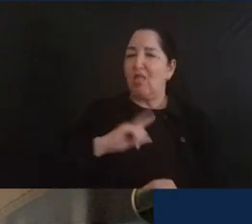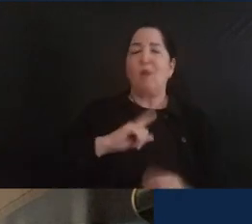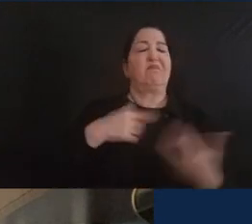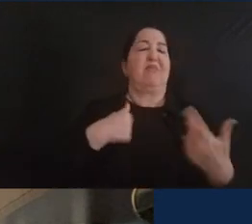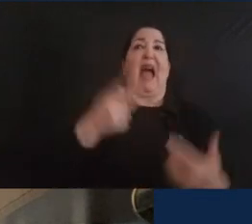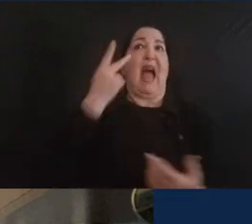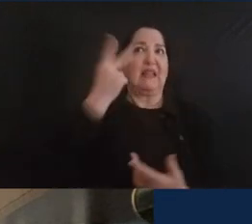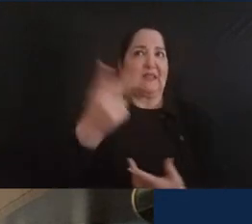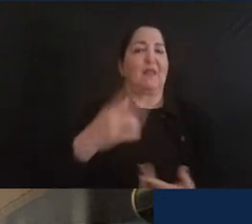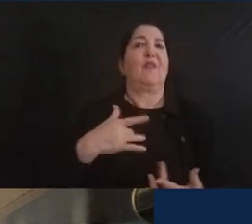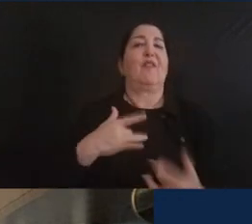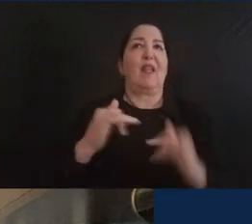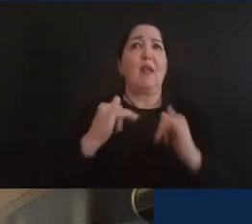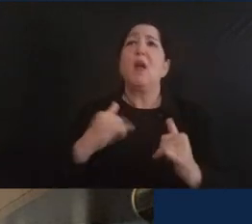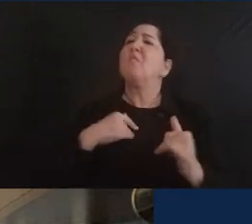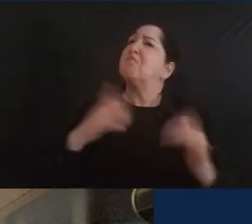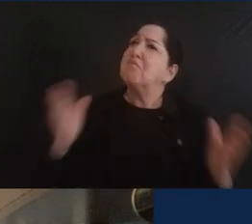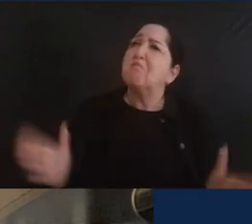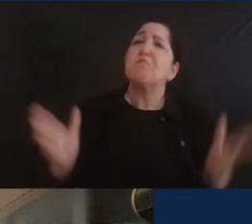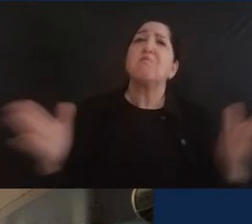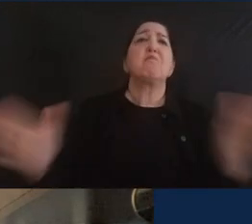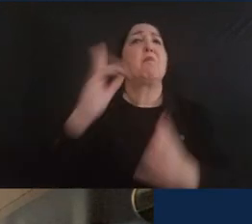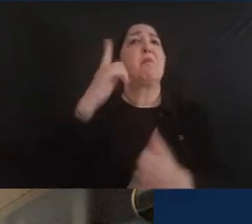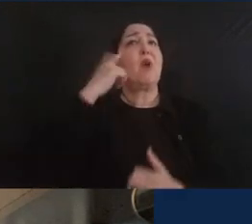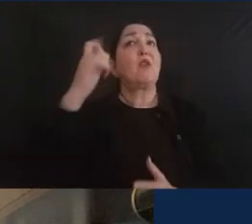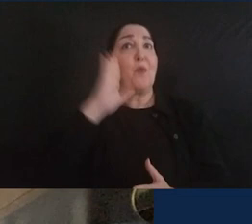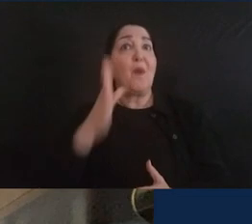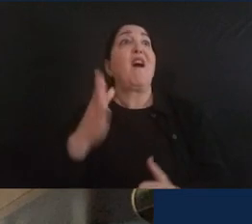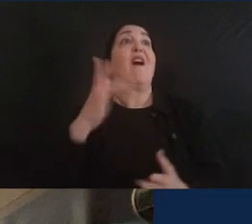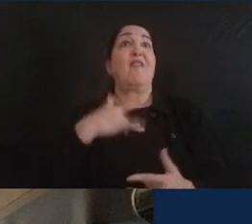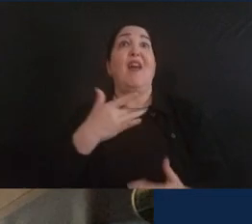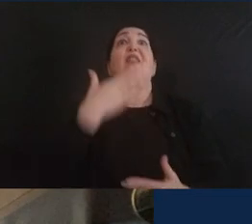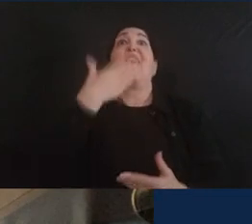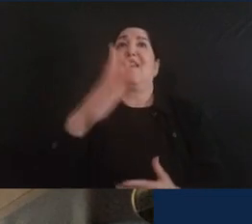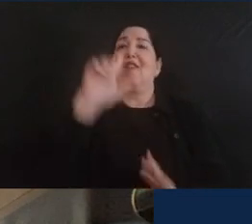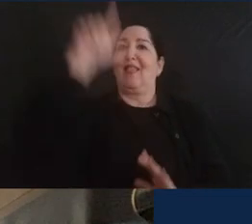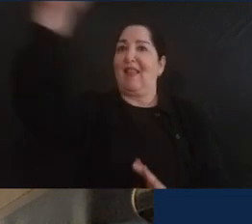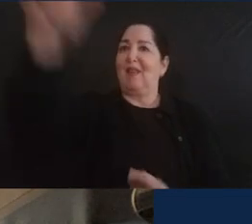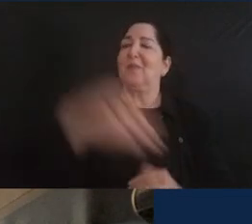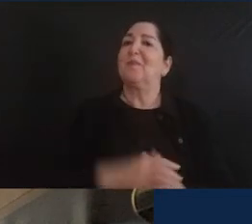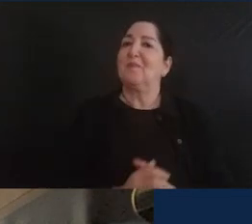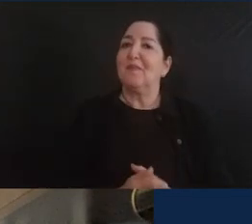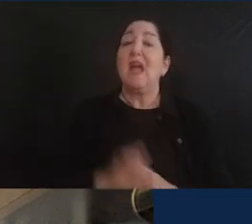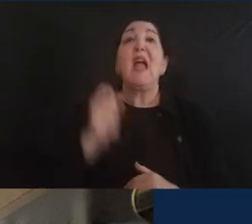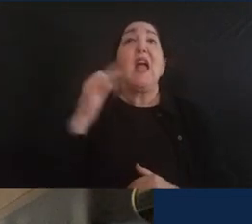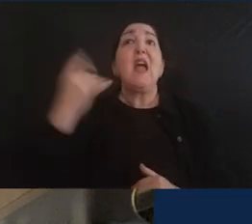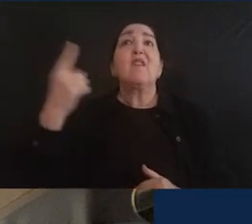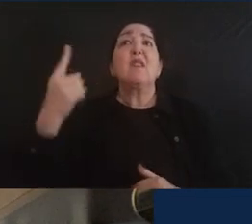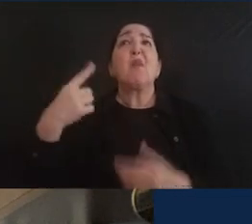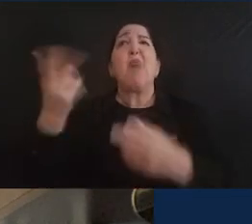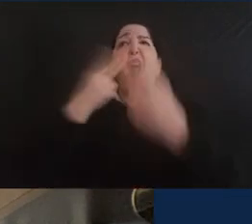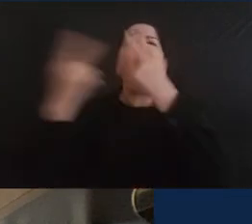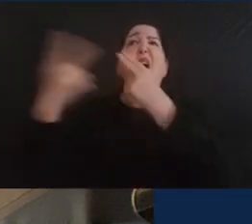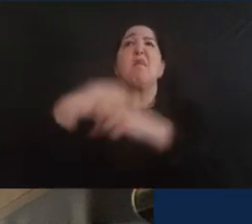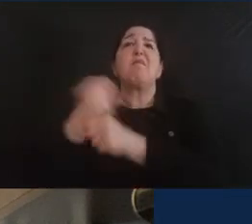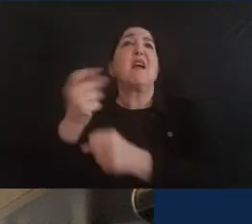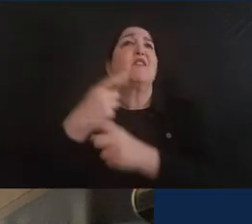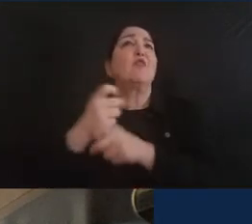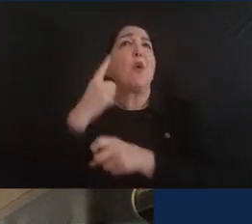you should keep at it and you'll be thankful one day. If you feel the sting every time someone cracks a joke about your